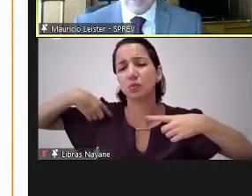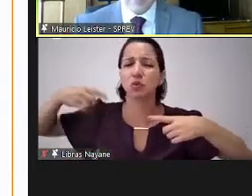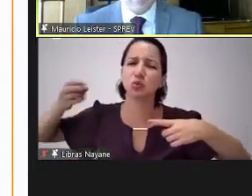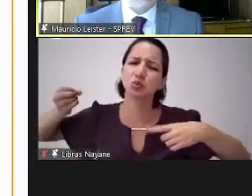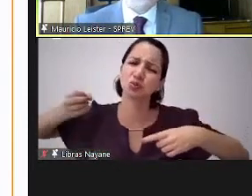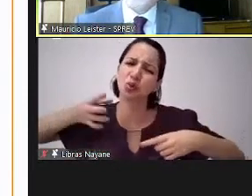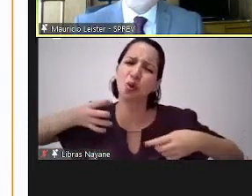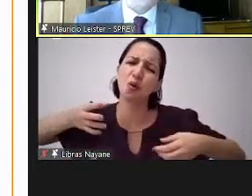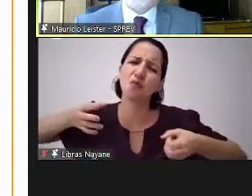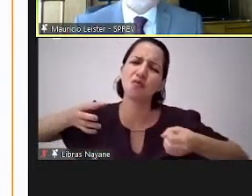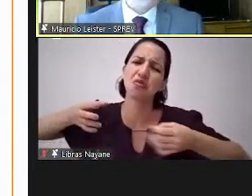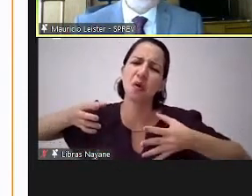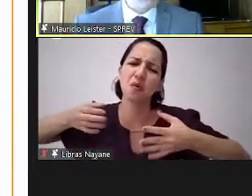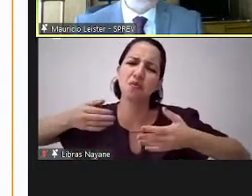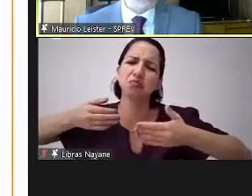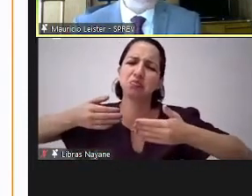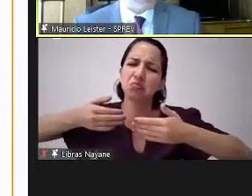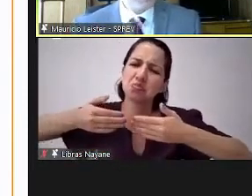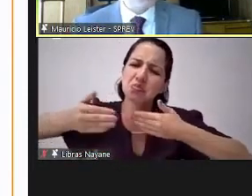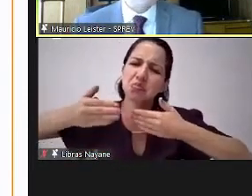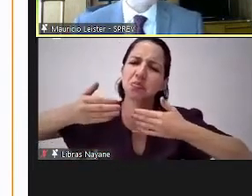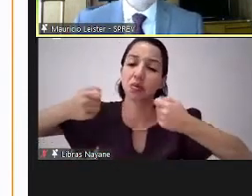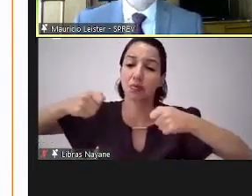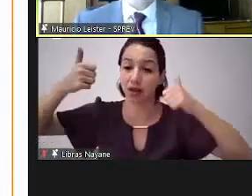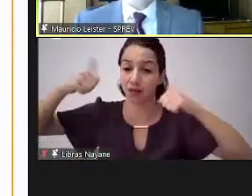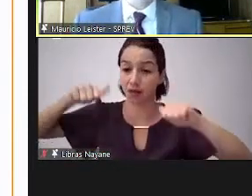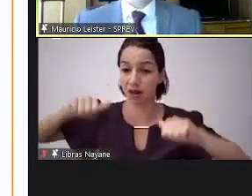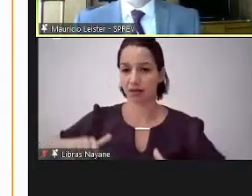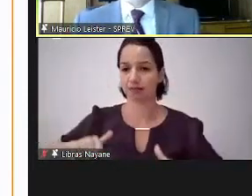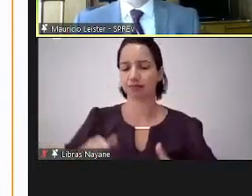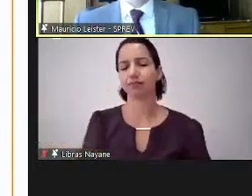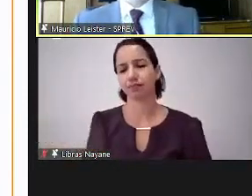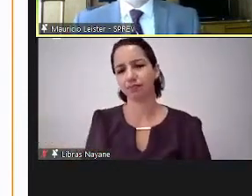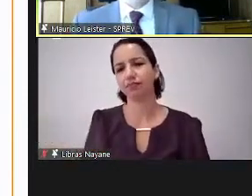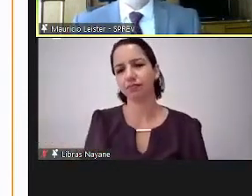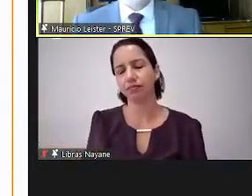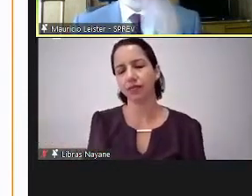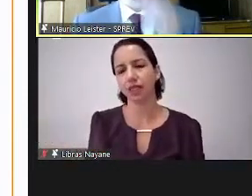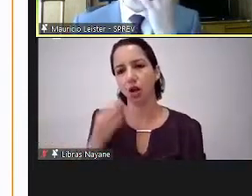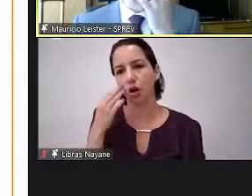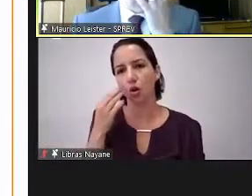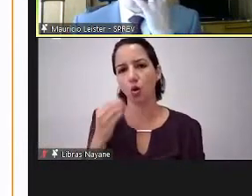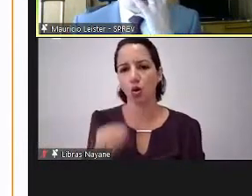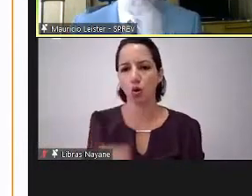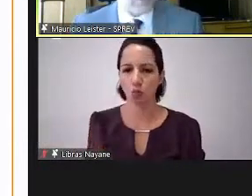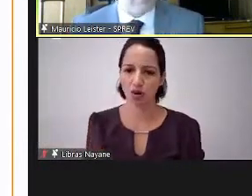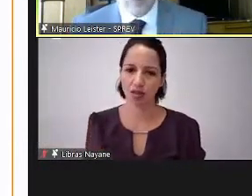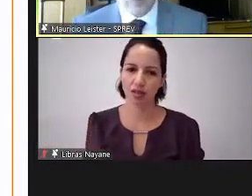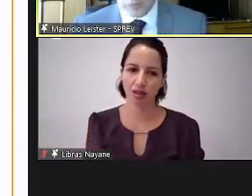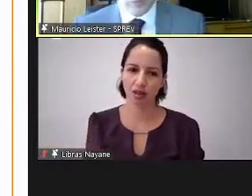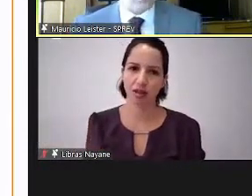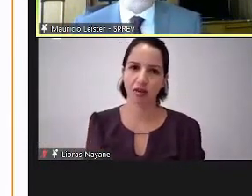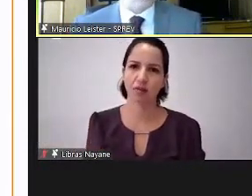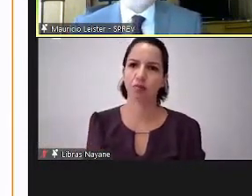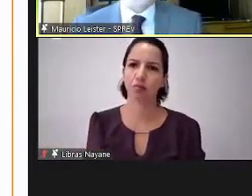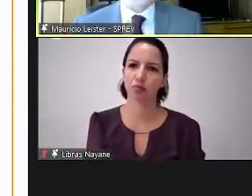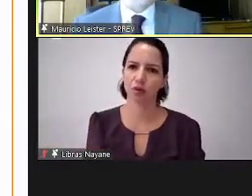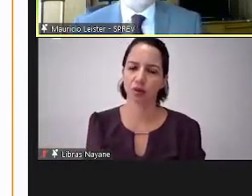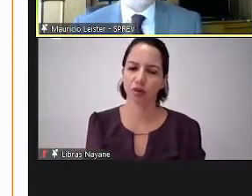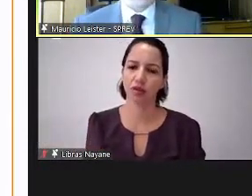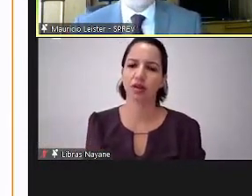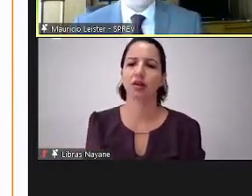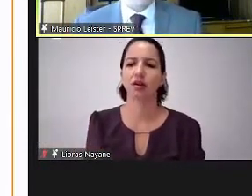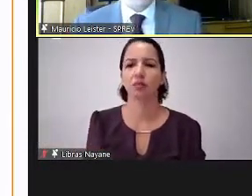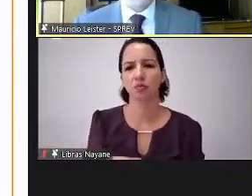really recent. And we always need to analyze that. So with that said, we understand now